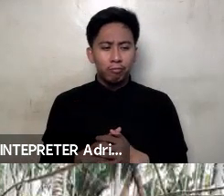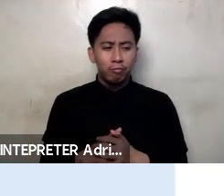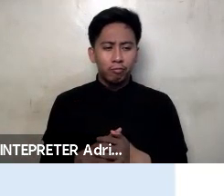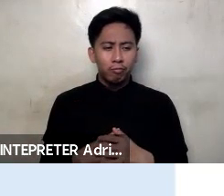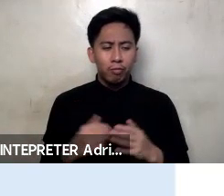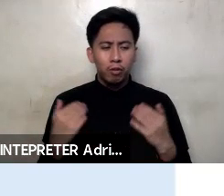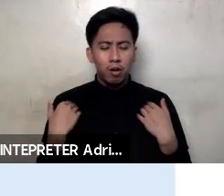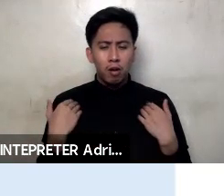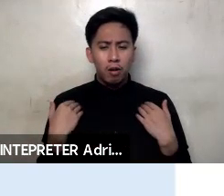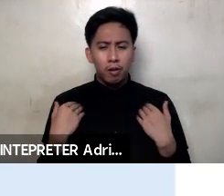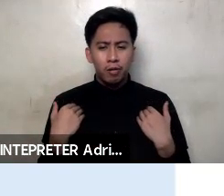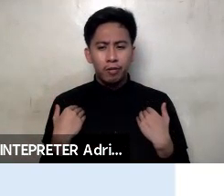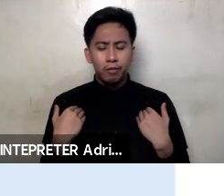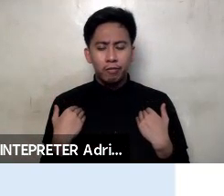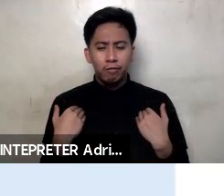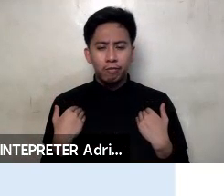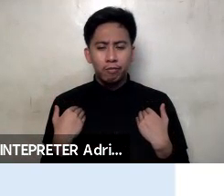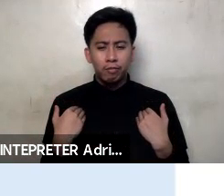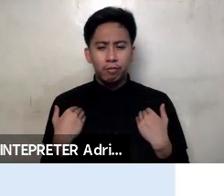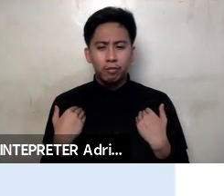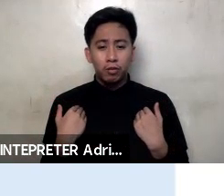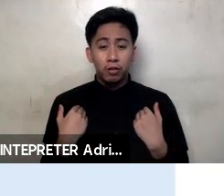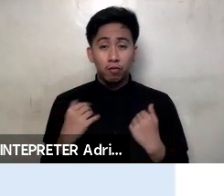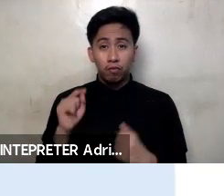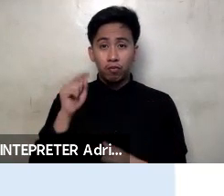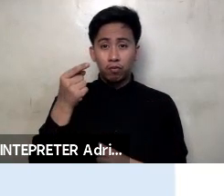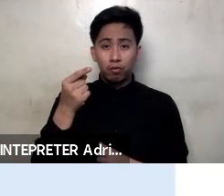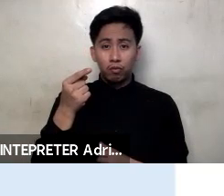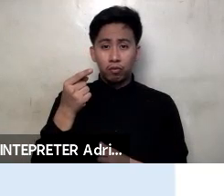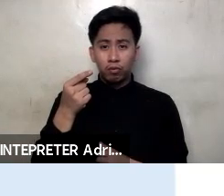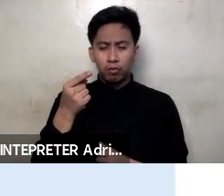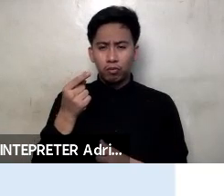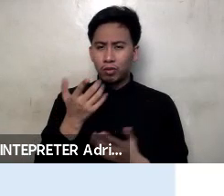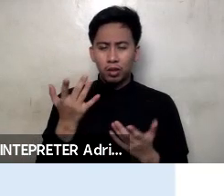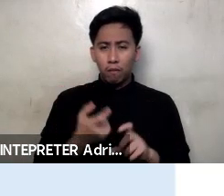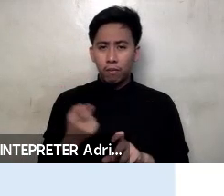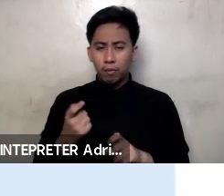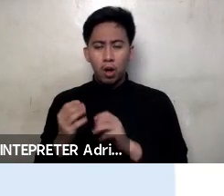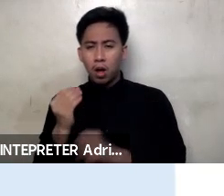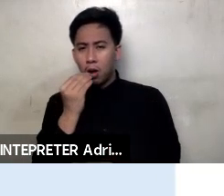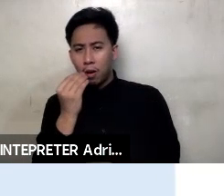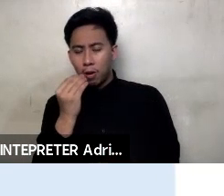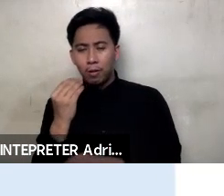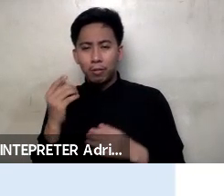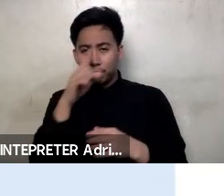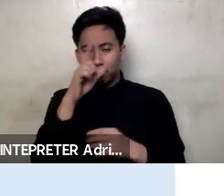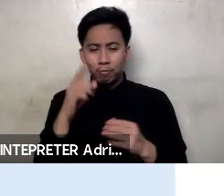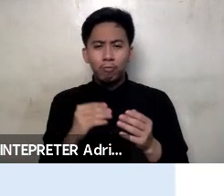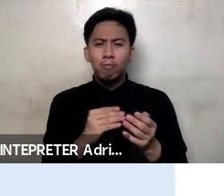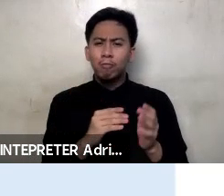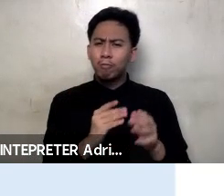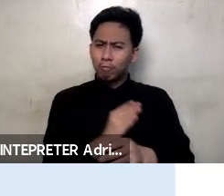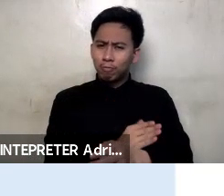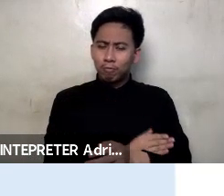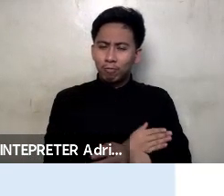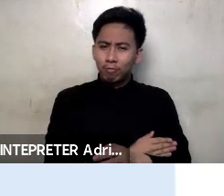contributes as number one, source of food as it enhances food